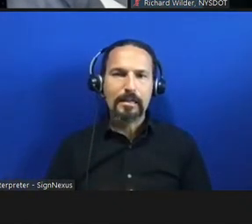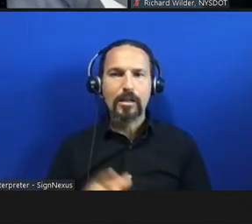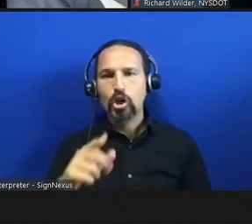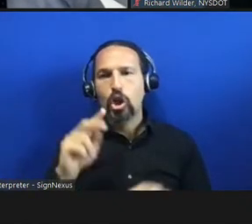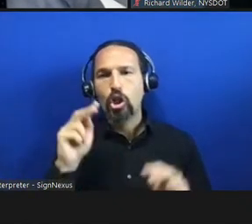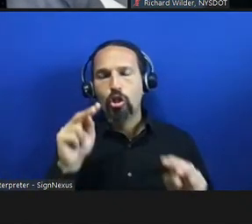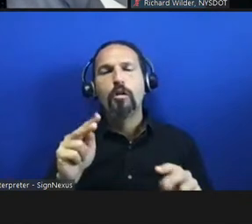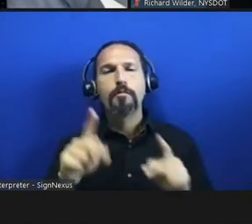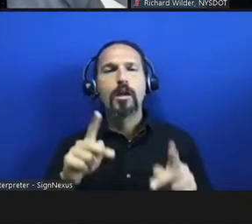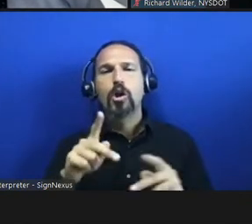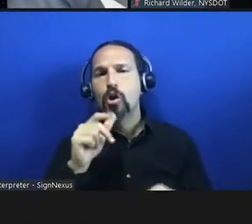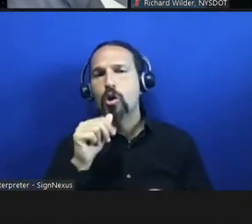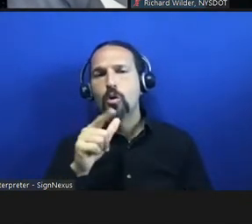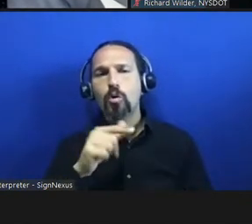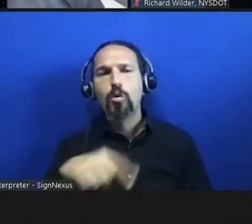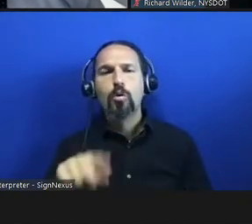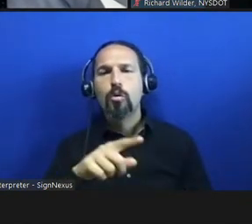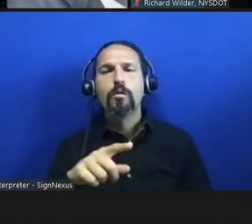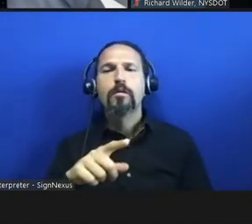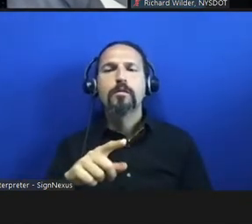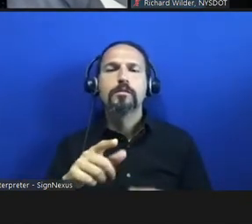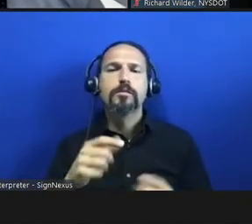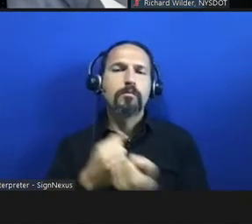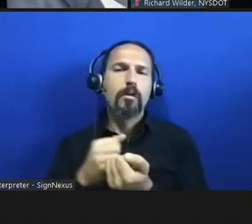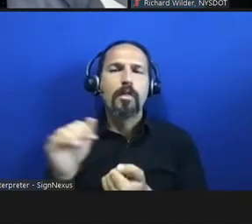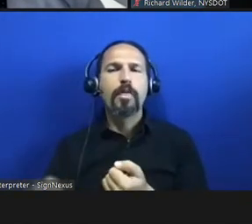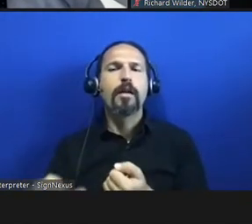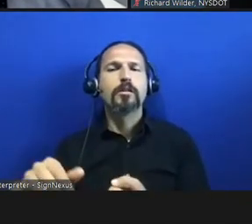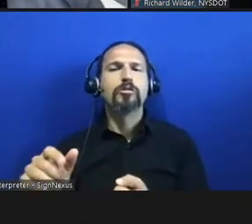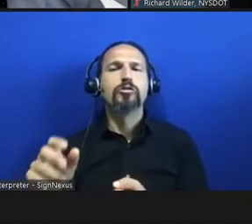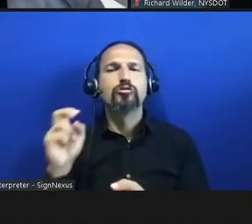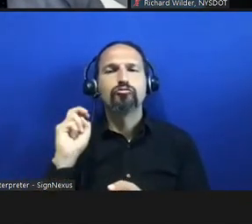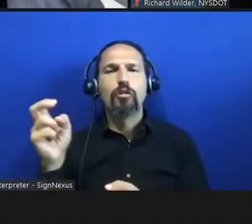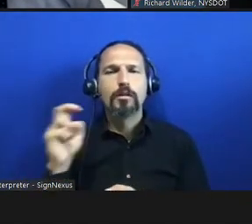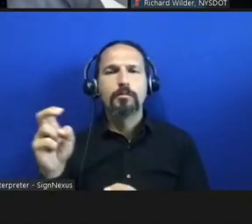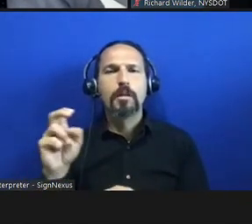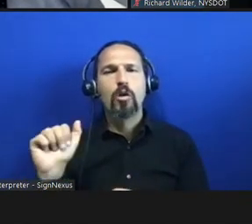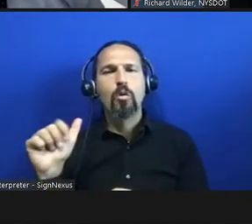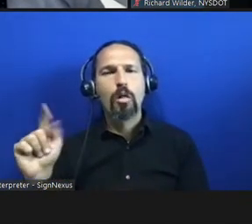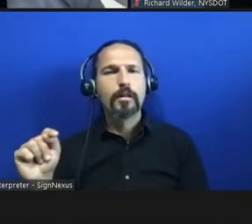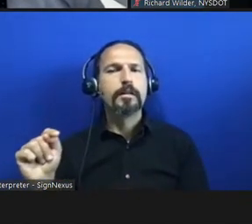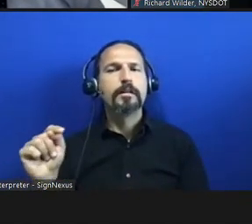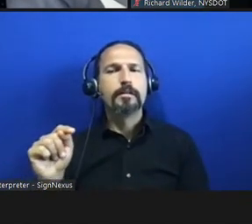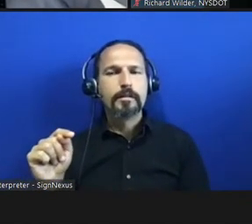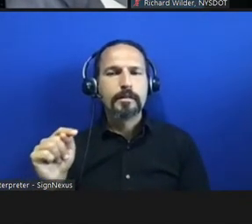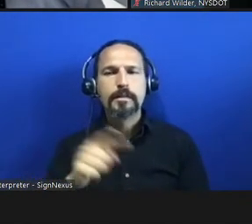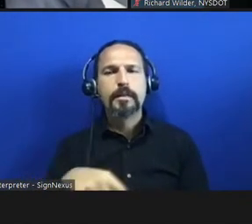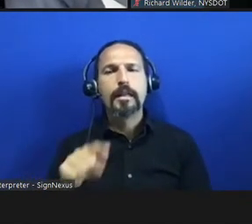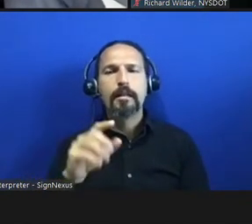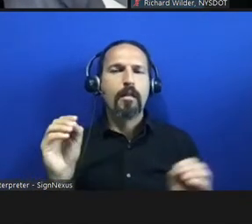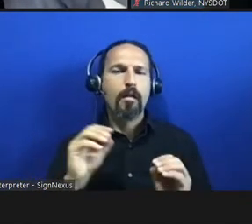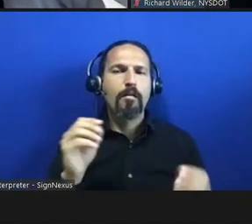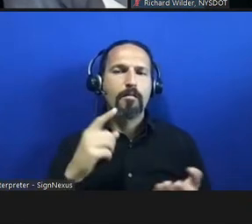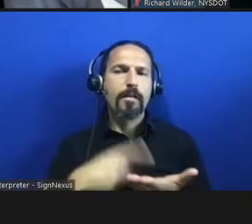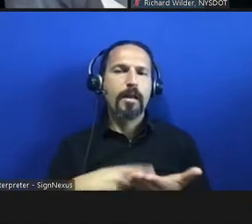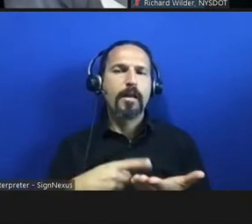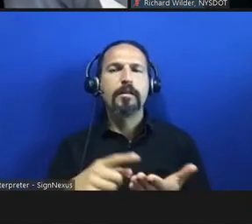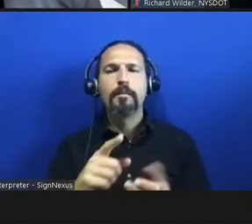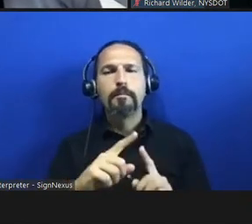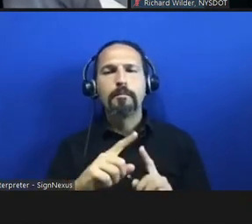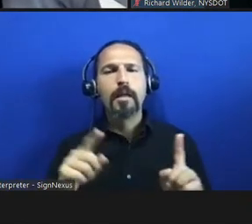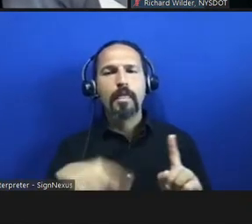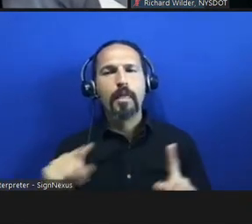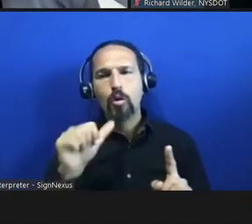we look at the people who are behind this it's Transportation Alternatives and they have been not mentioned throughout this presentation but they're really the